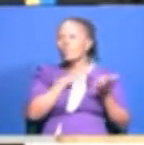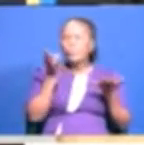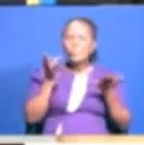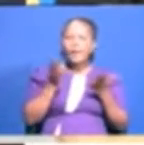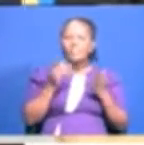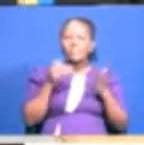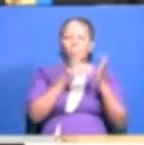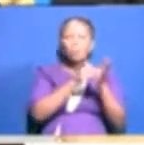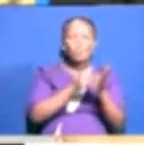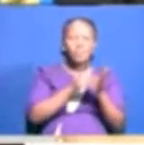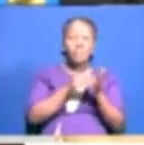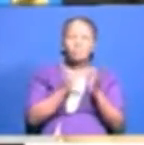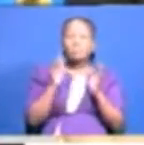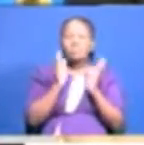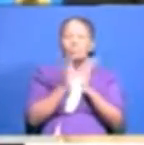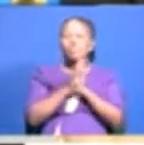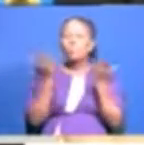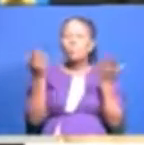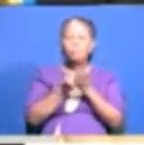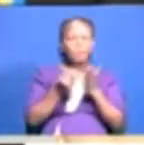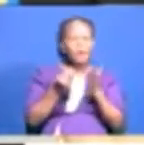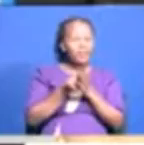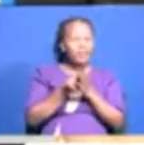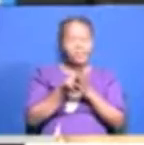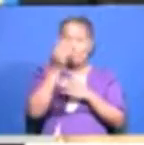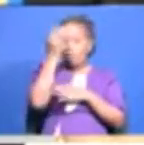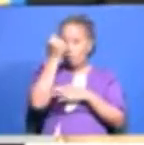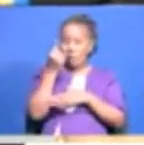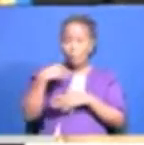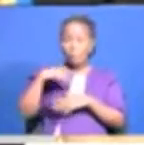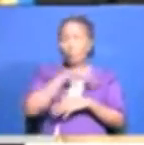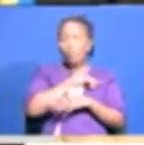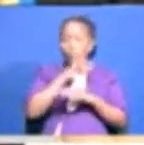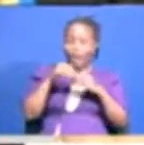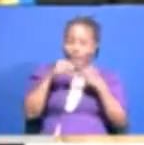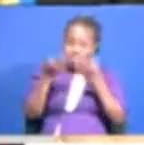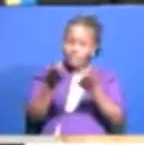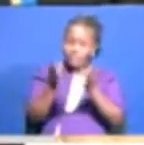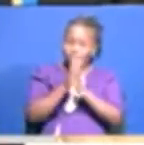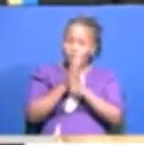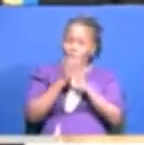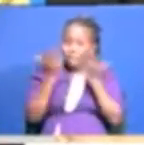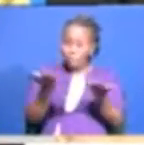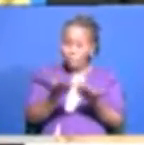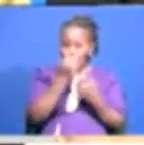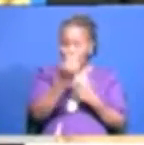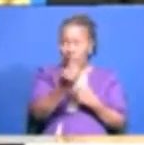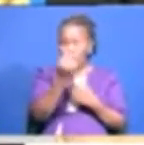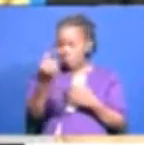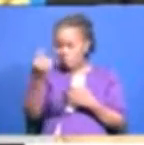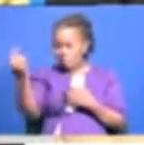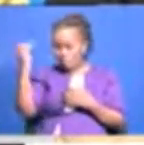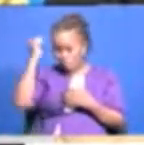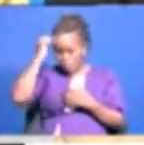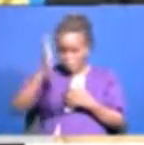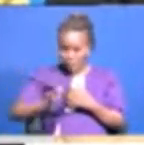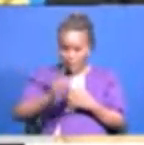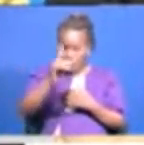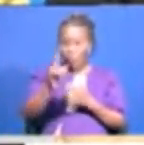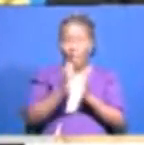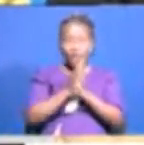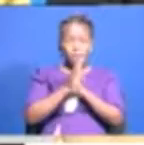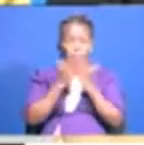course we are retaining textbook money because we are providing textbooks at the ratio of 1:1. What people should be asking us